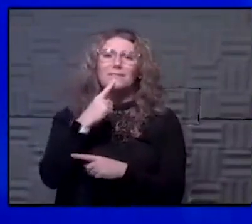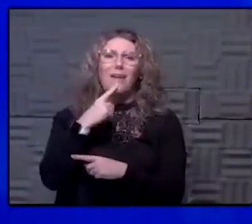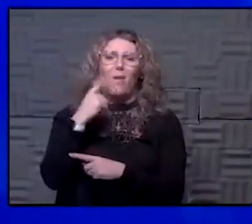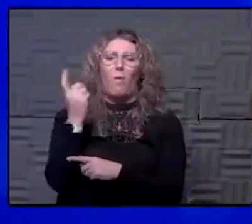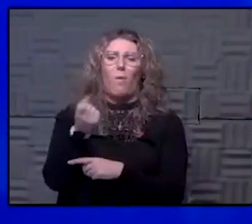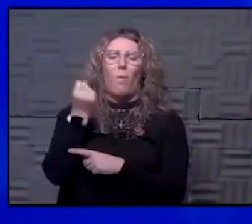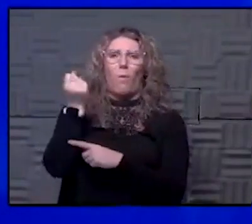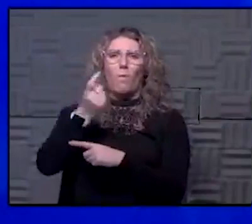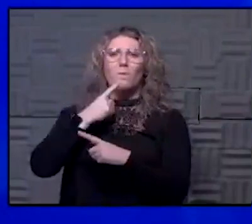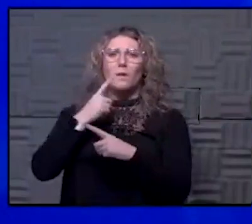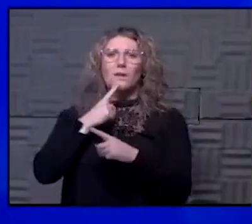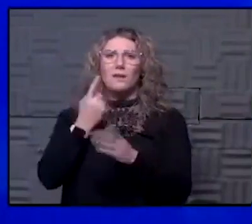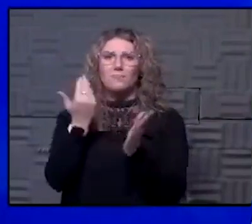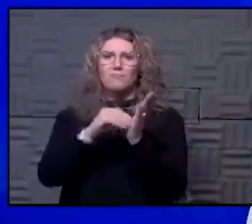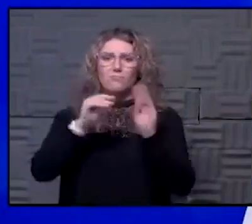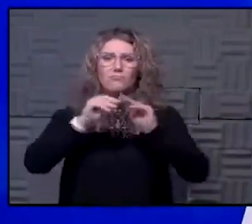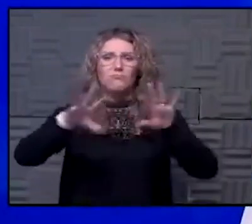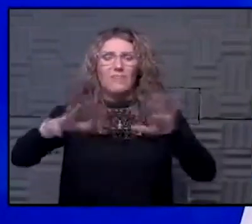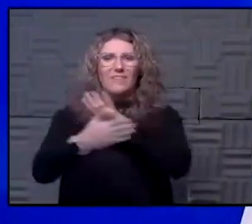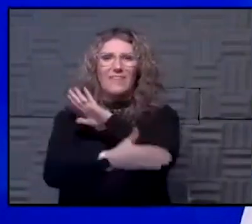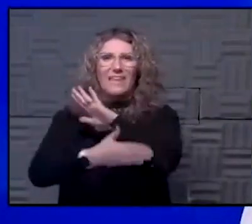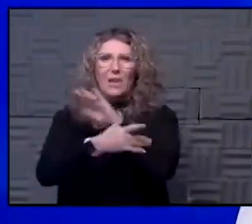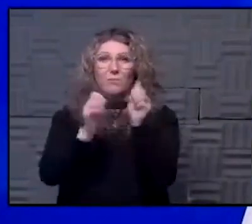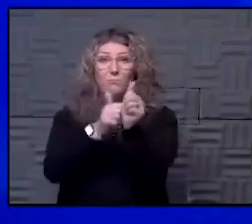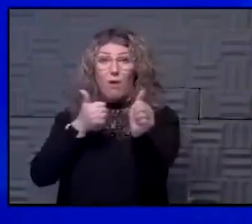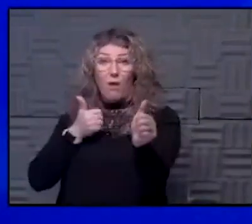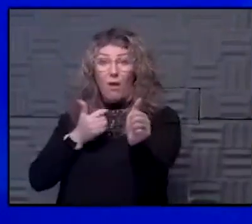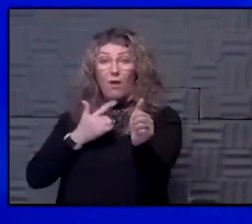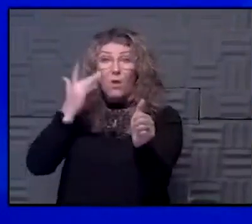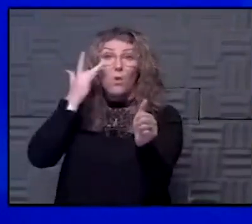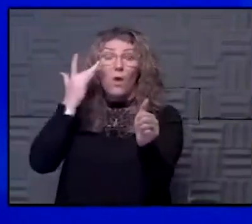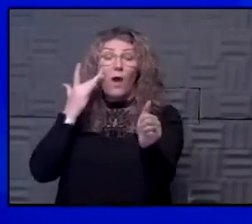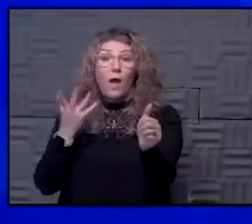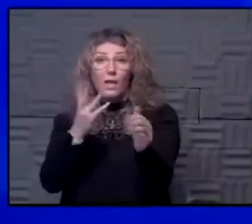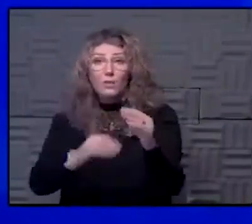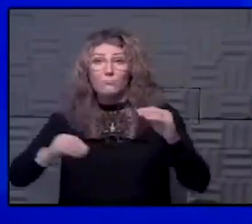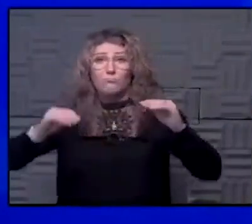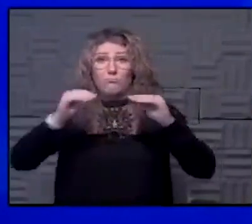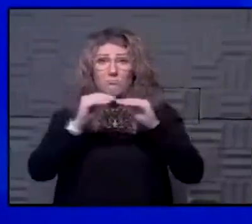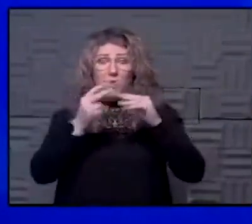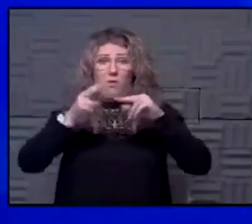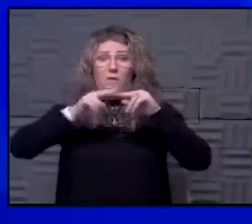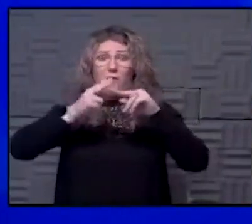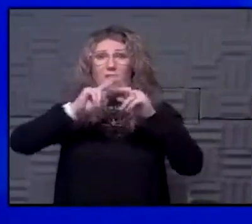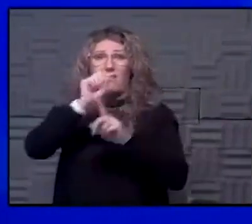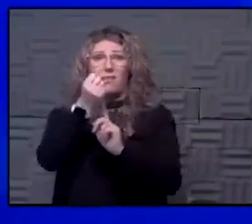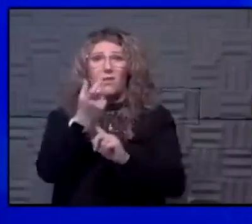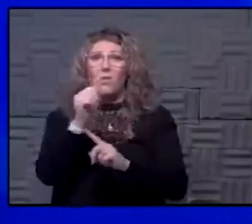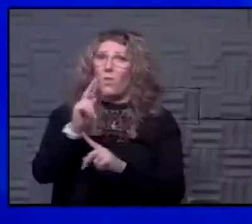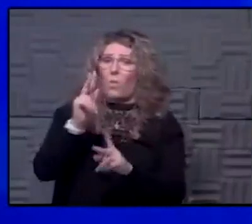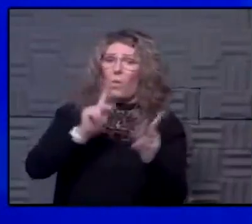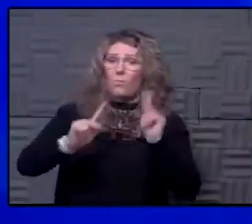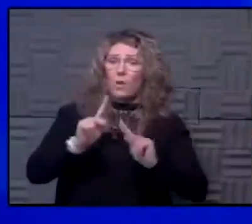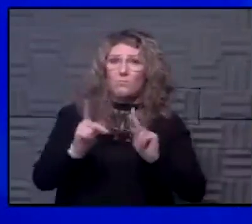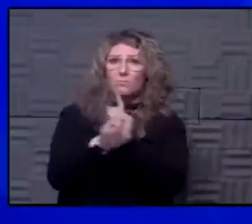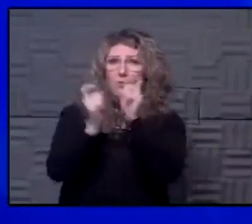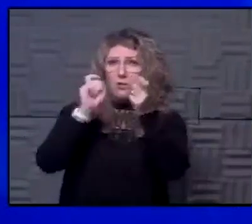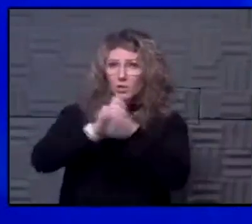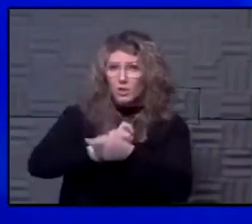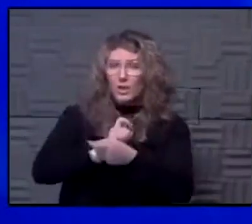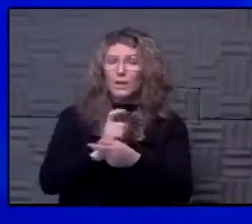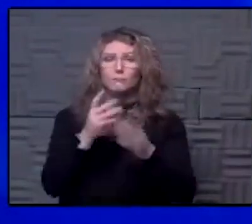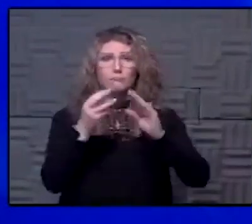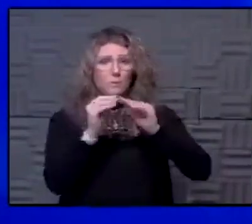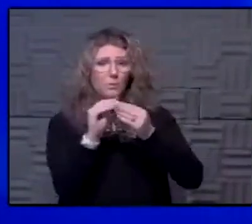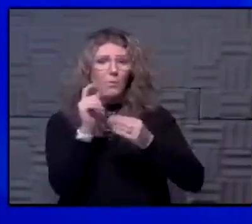redistributing some of the vaccine to the counties that are behind, either because they've had more uptake or there's been some population change or something like that, or